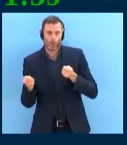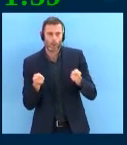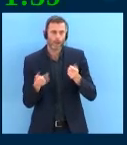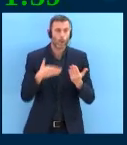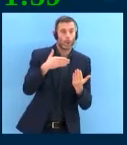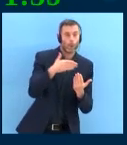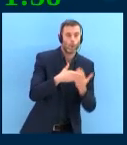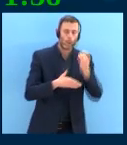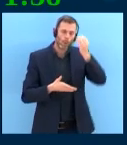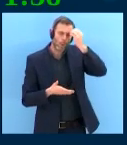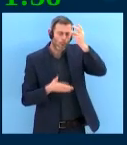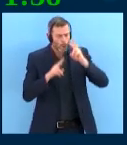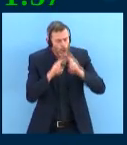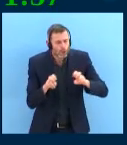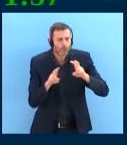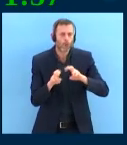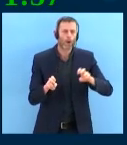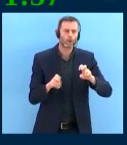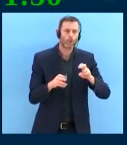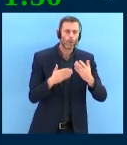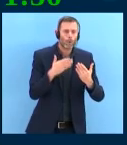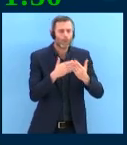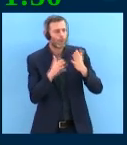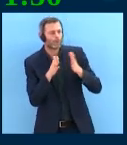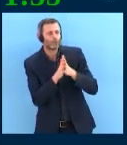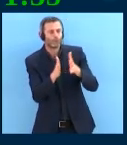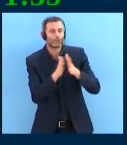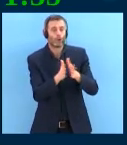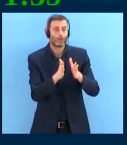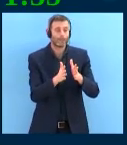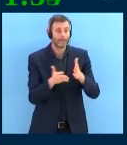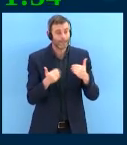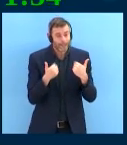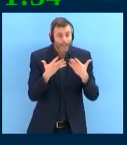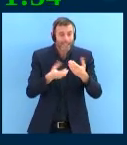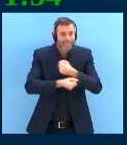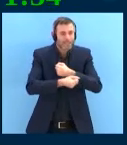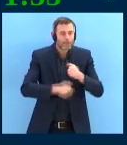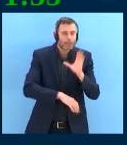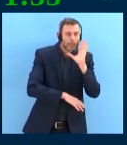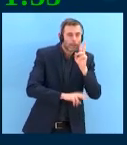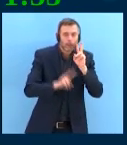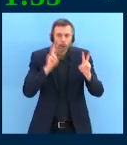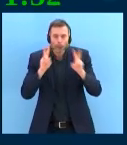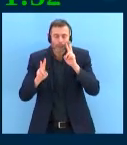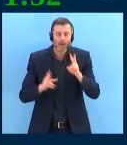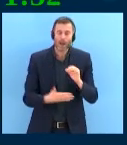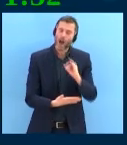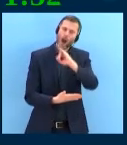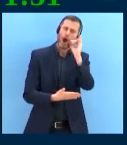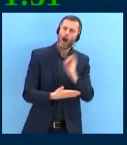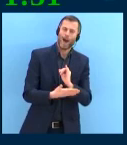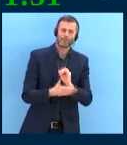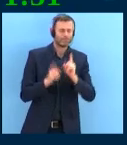whose experiences reflect the stories we need to hear. Representation in art and culture is not just about fairness or inclusion, it